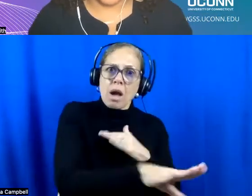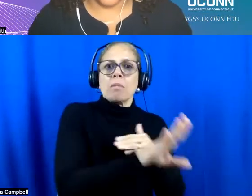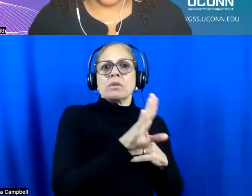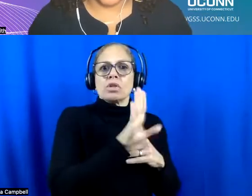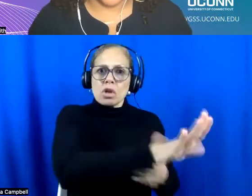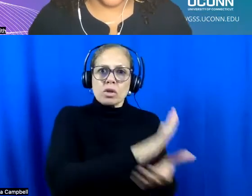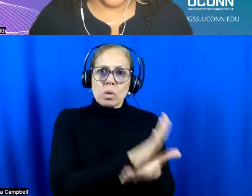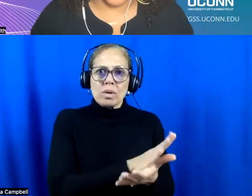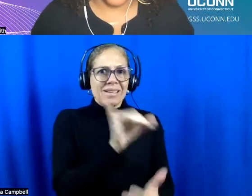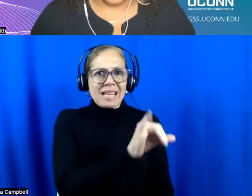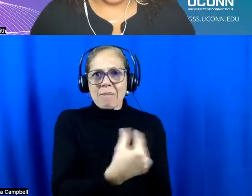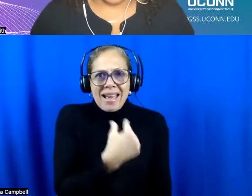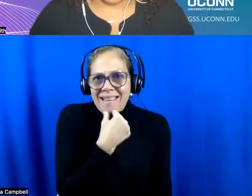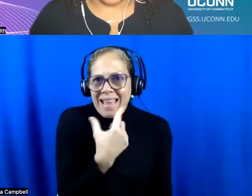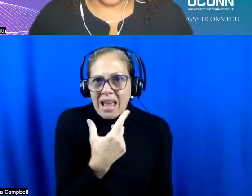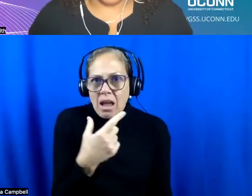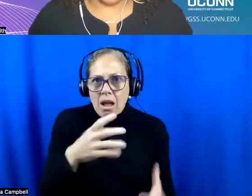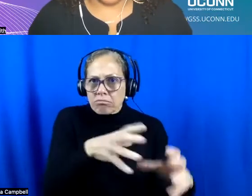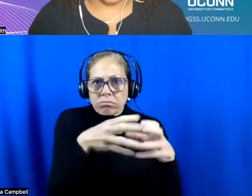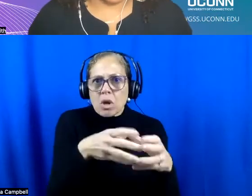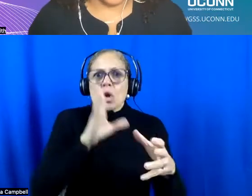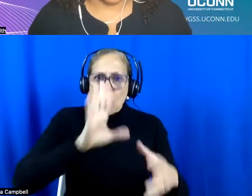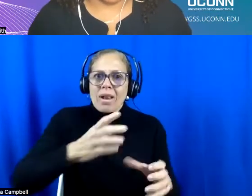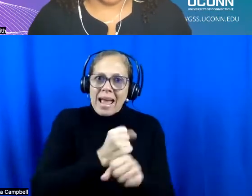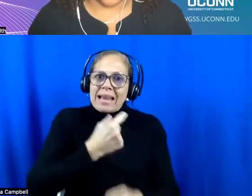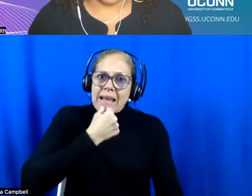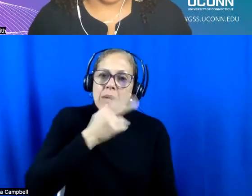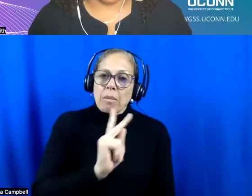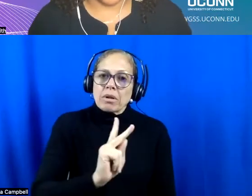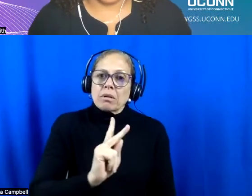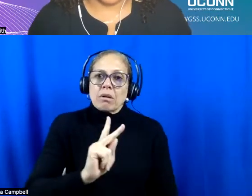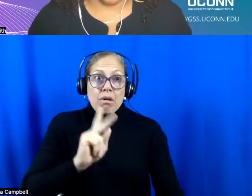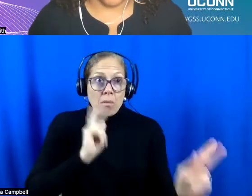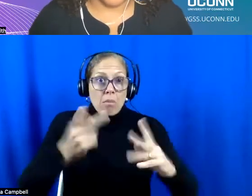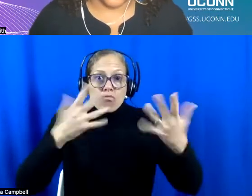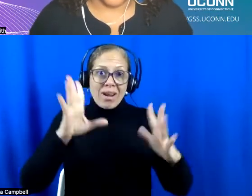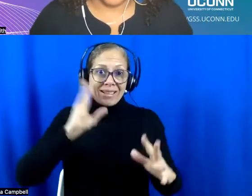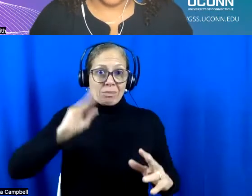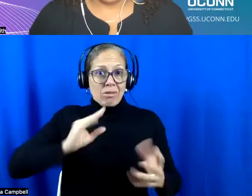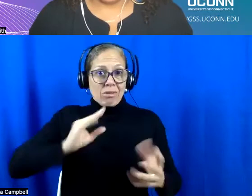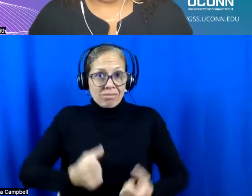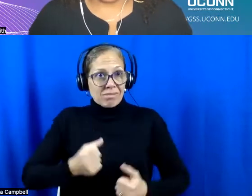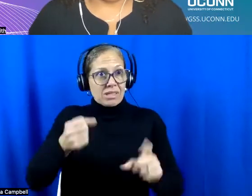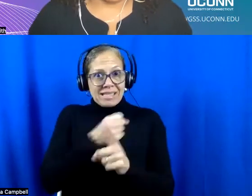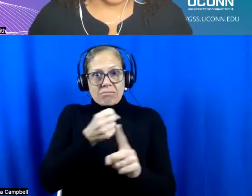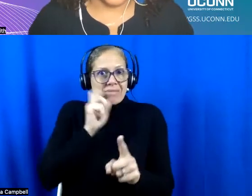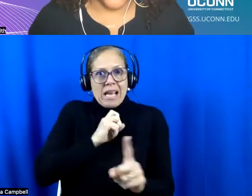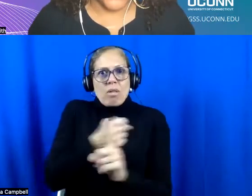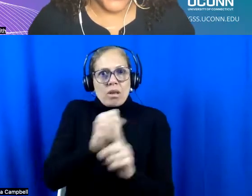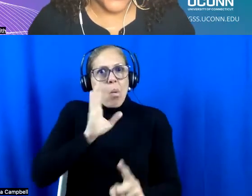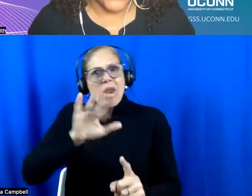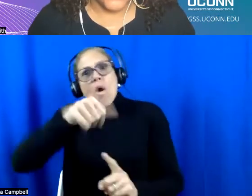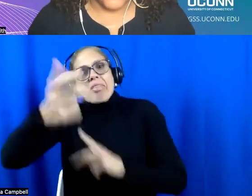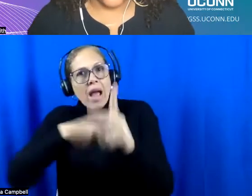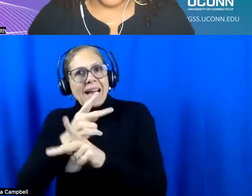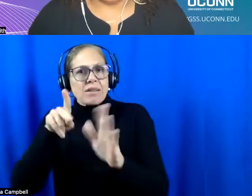to get queer students. You are going to get students who have survived sexual violence and other forms of violence. I think they should create